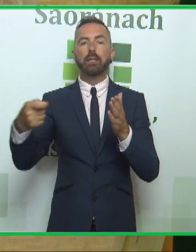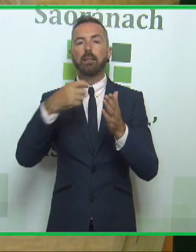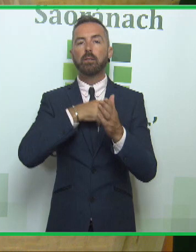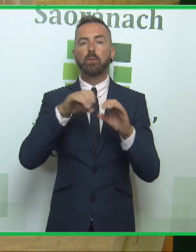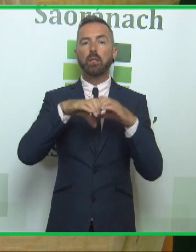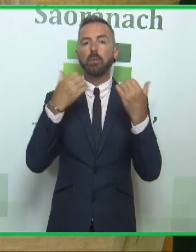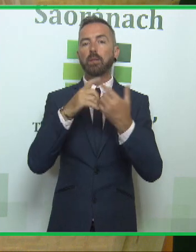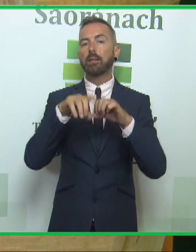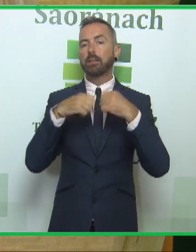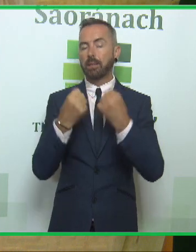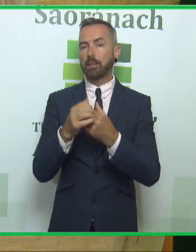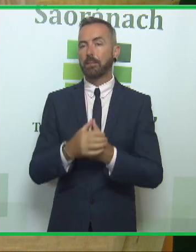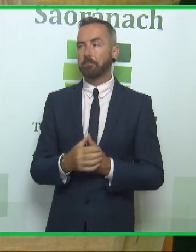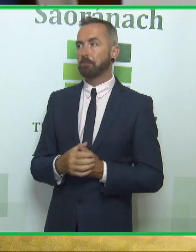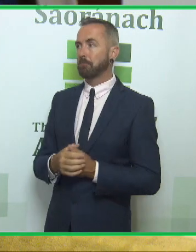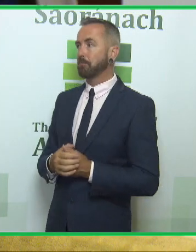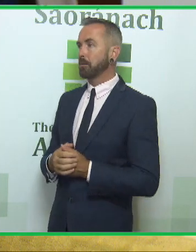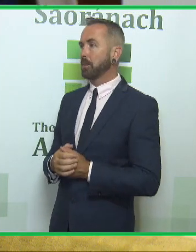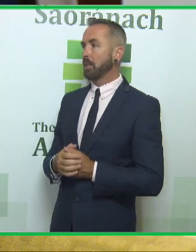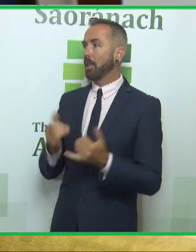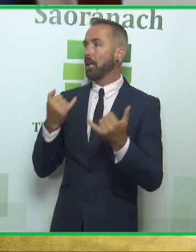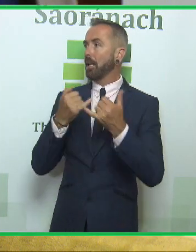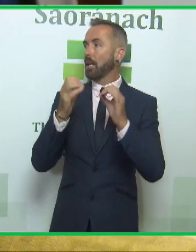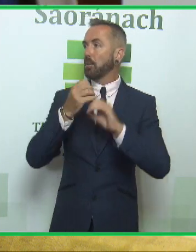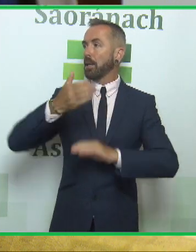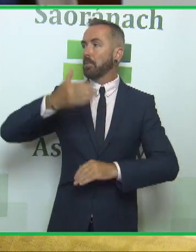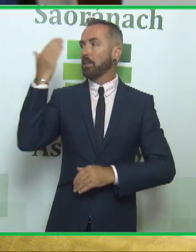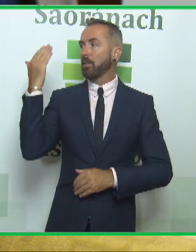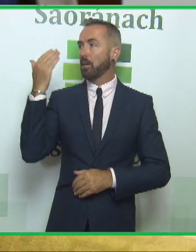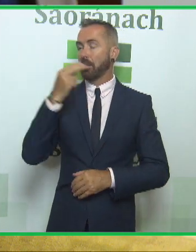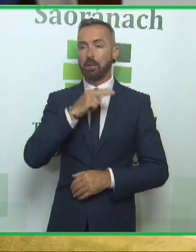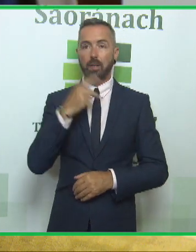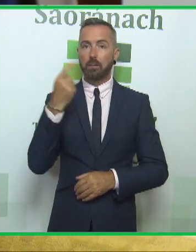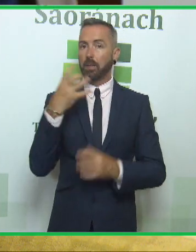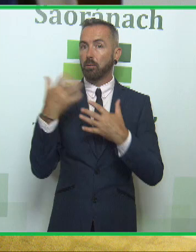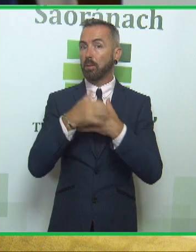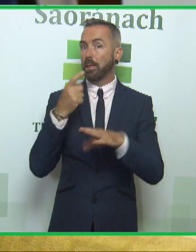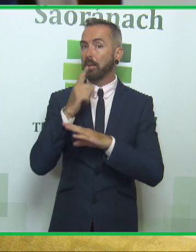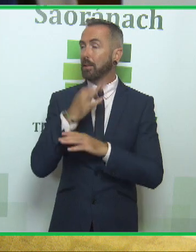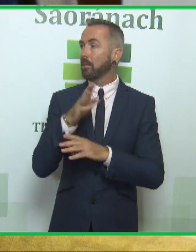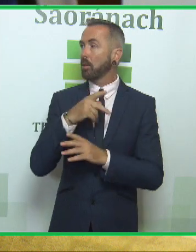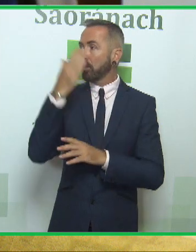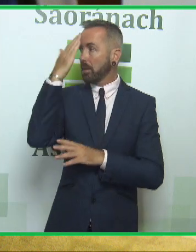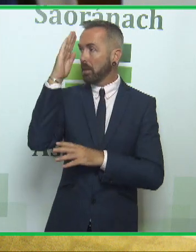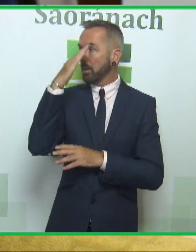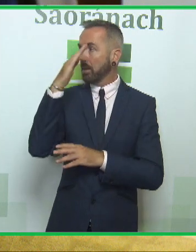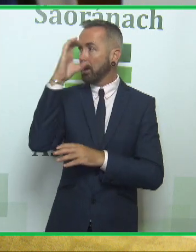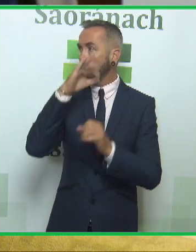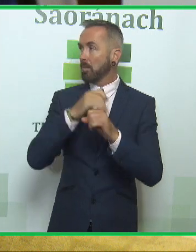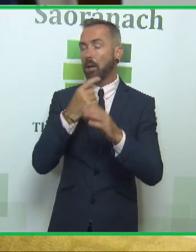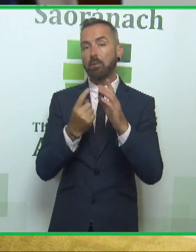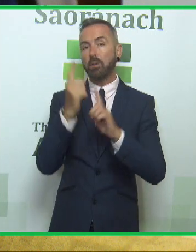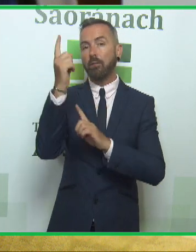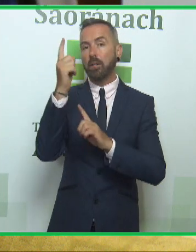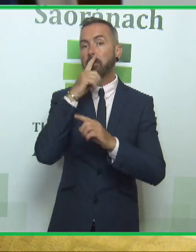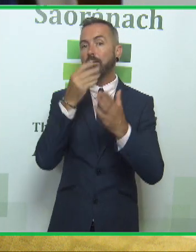society. So, I mean, as I said earlier, and not to be crude about it, even if you don't care about recovery, financially recovery